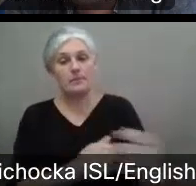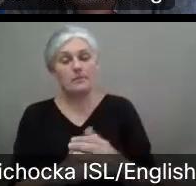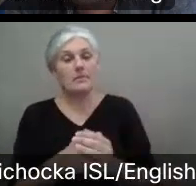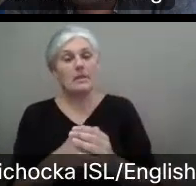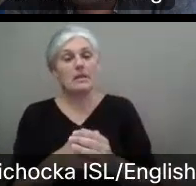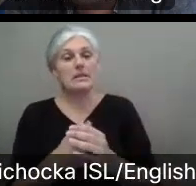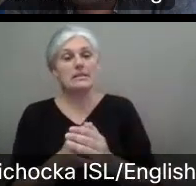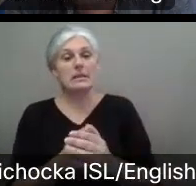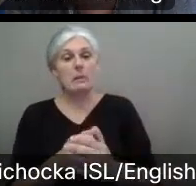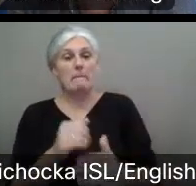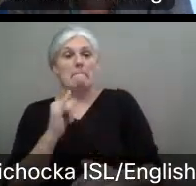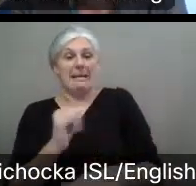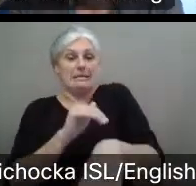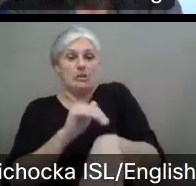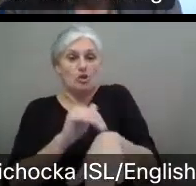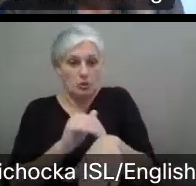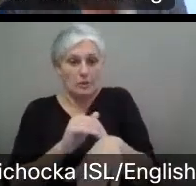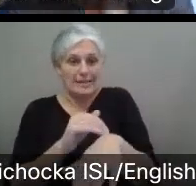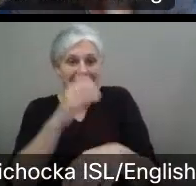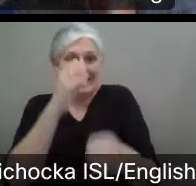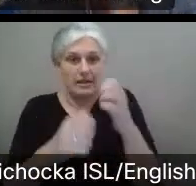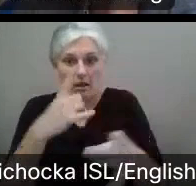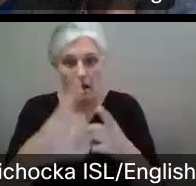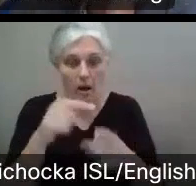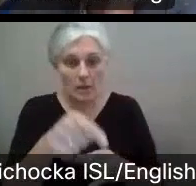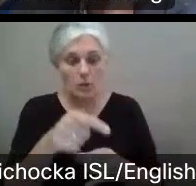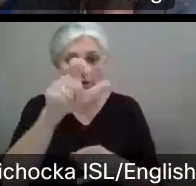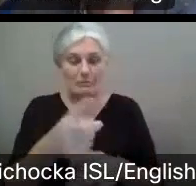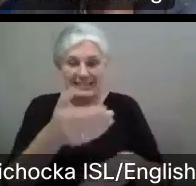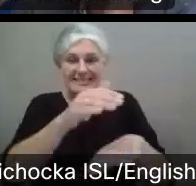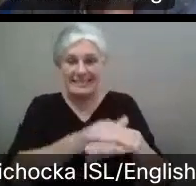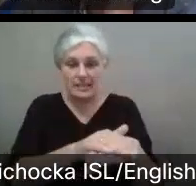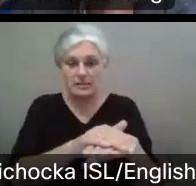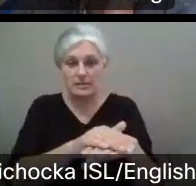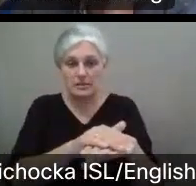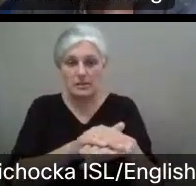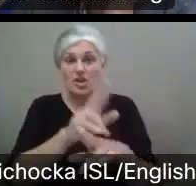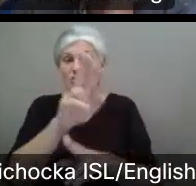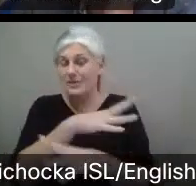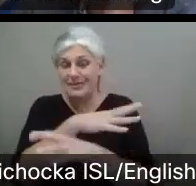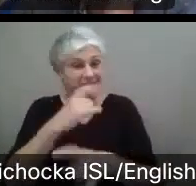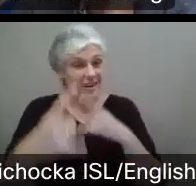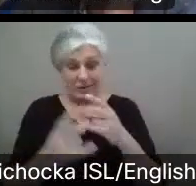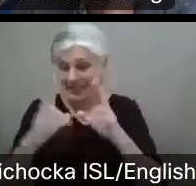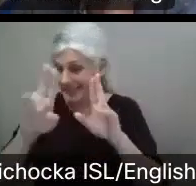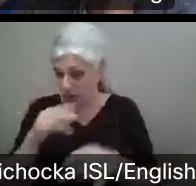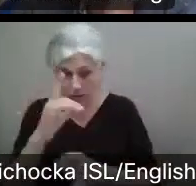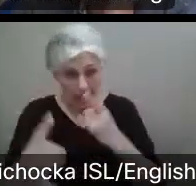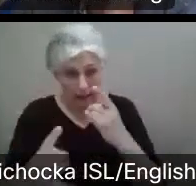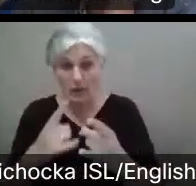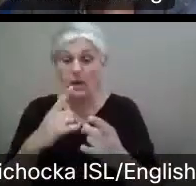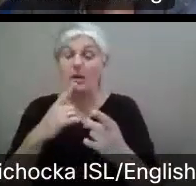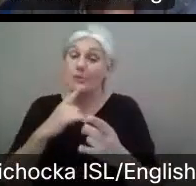incident, and it's notifiable here in the context of when a patient dies. And one might think that this should never happen or can't happen, but it can